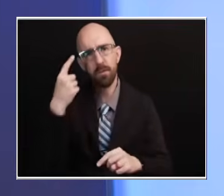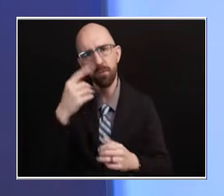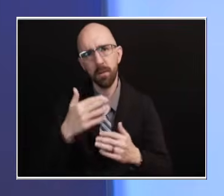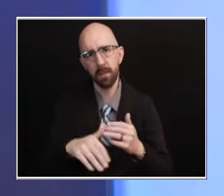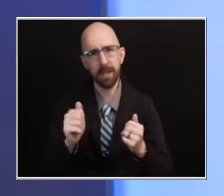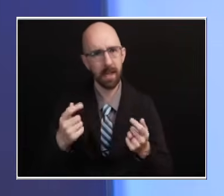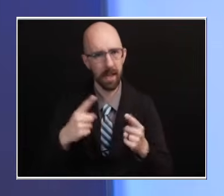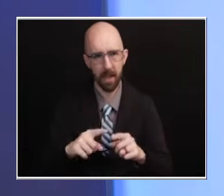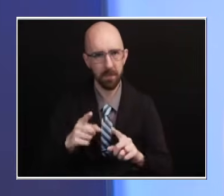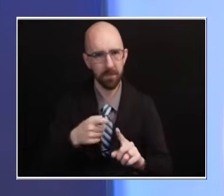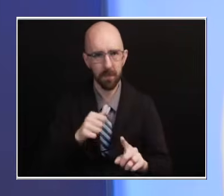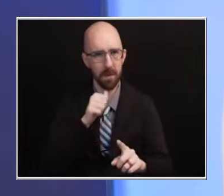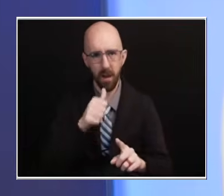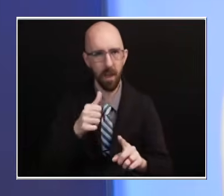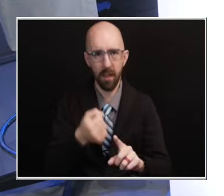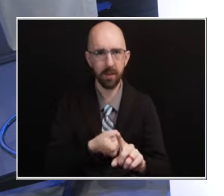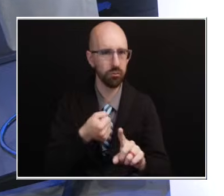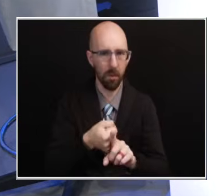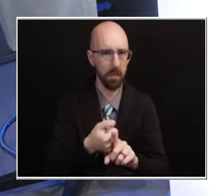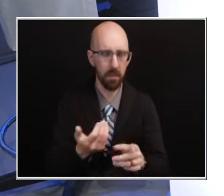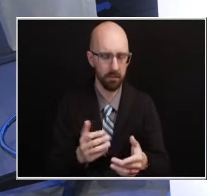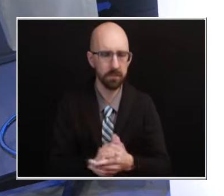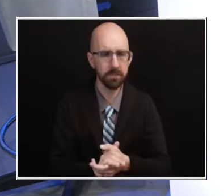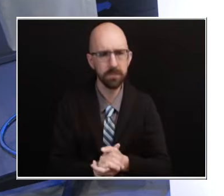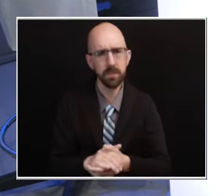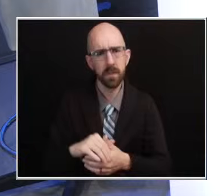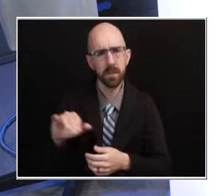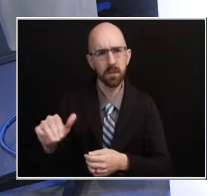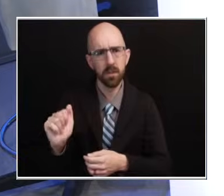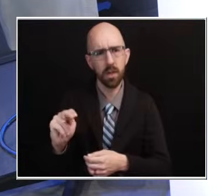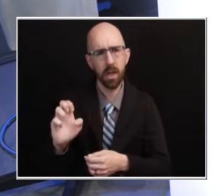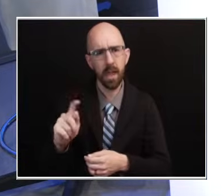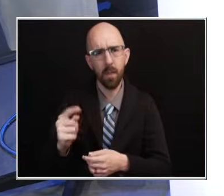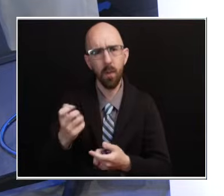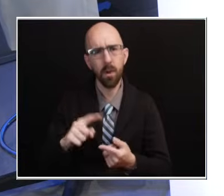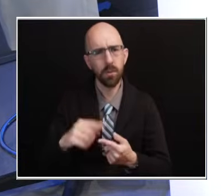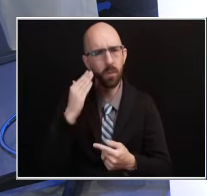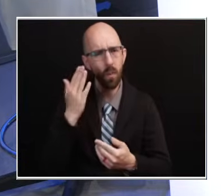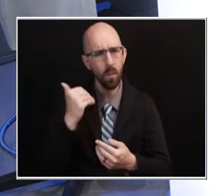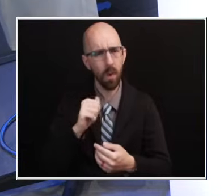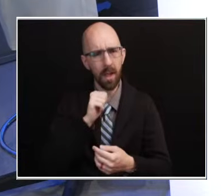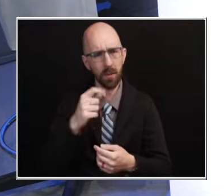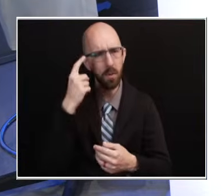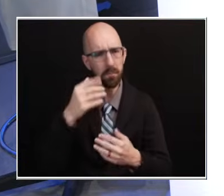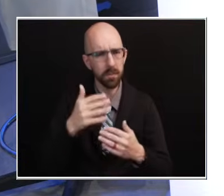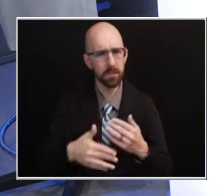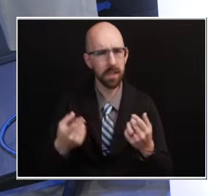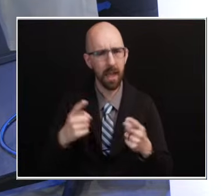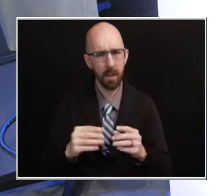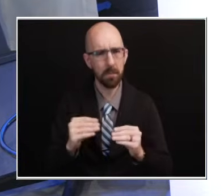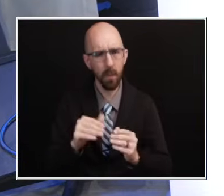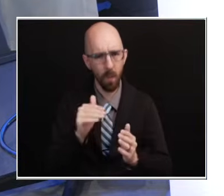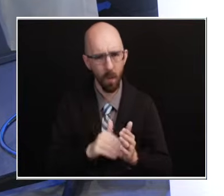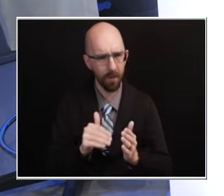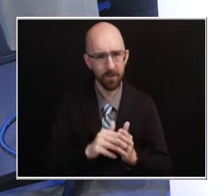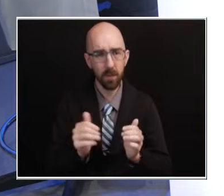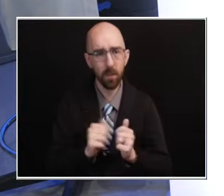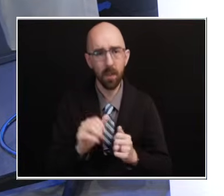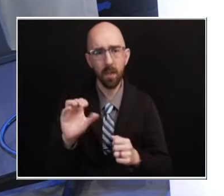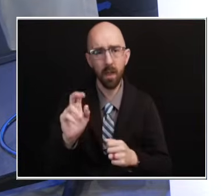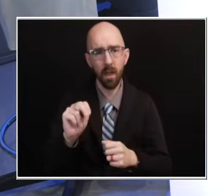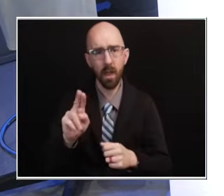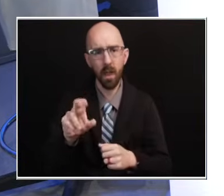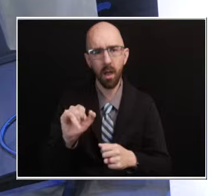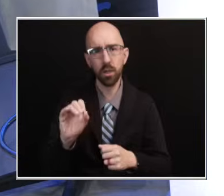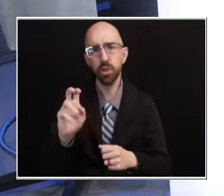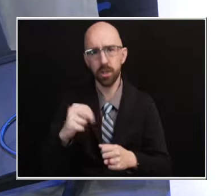trauma. Janet wants to know, why don't brain bleeds happen more often when someone has a concussion? Because we hear about concussions so